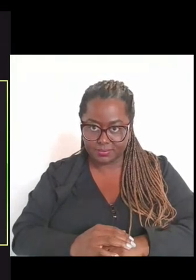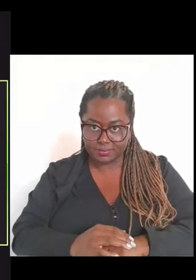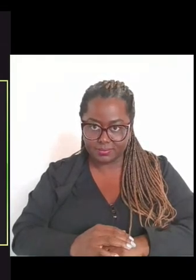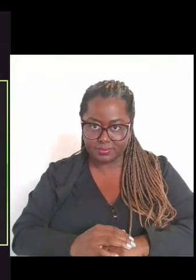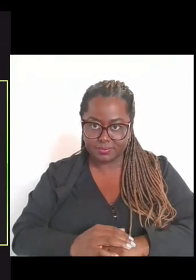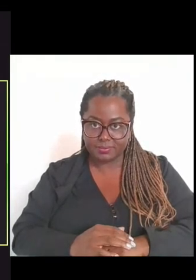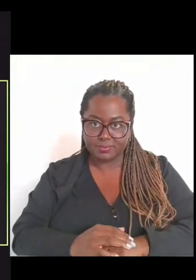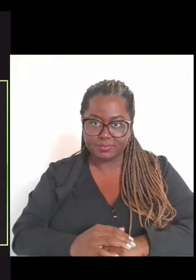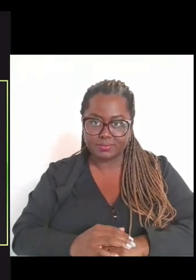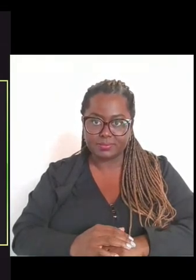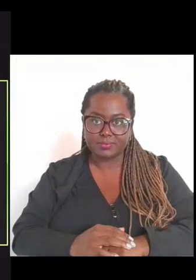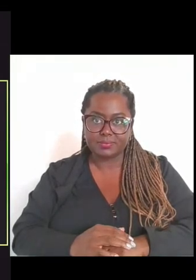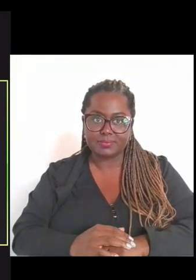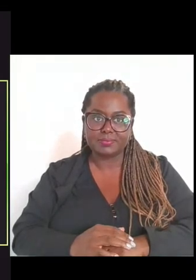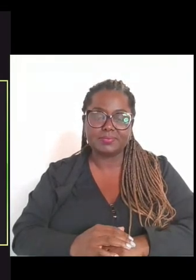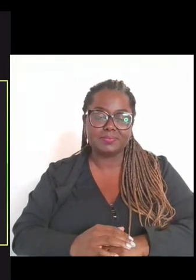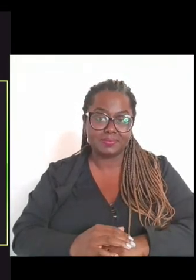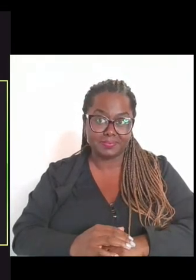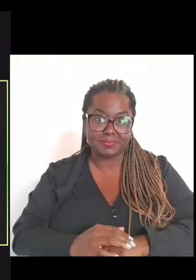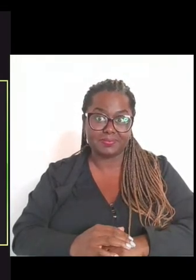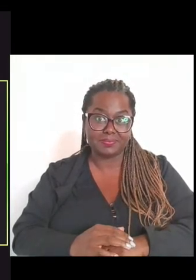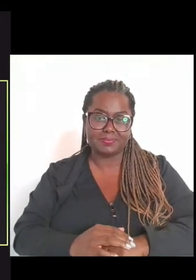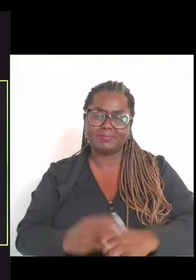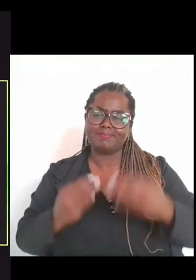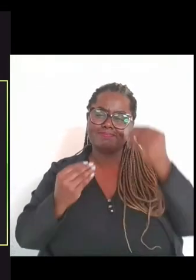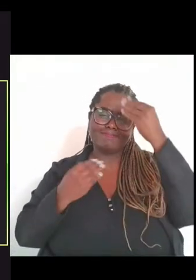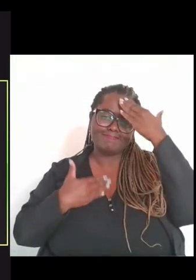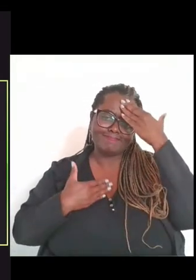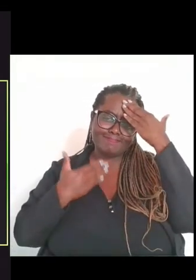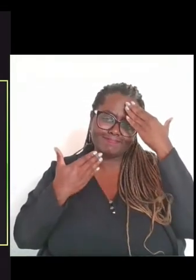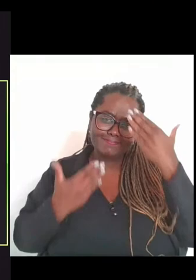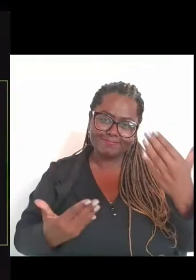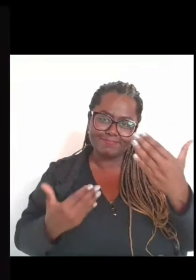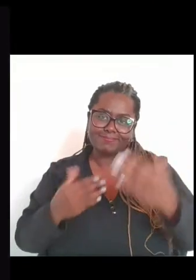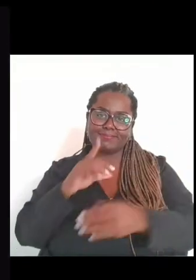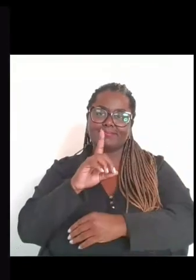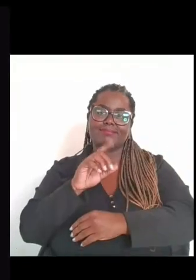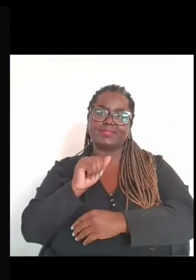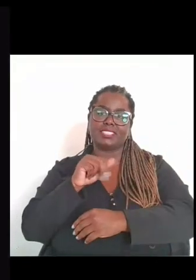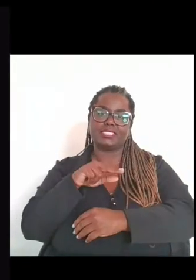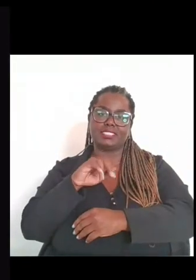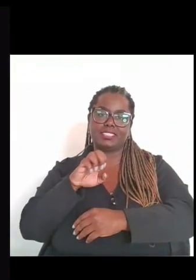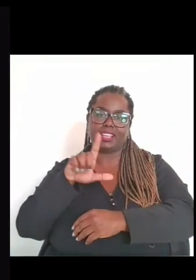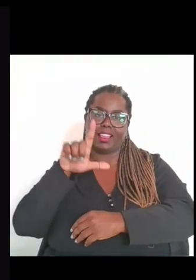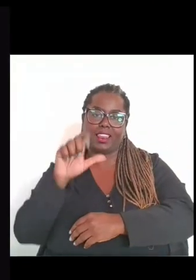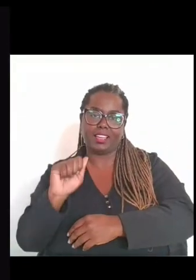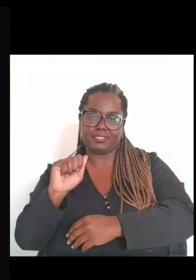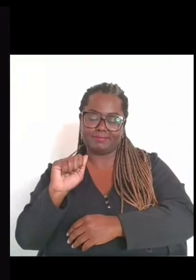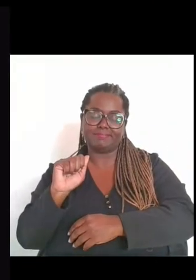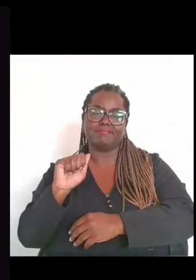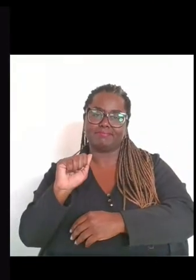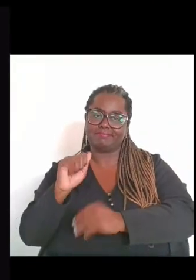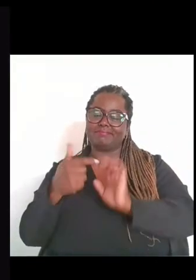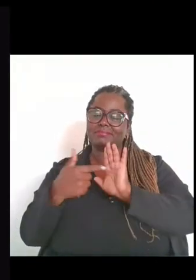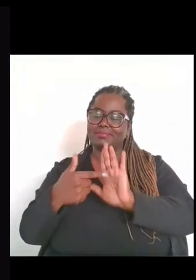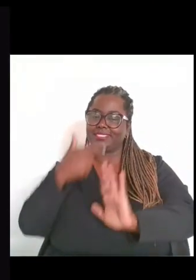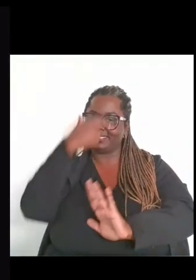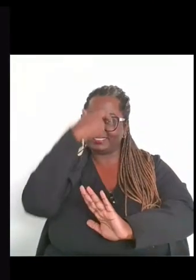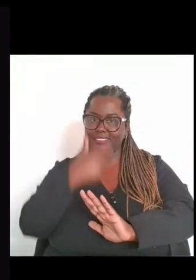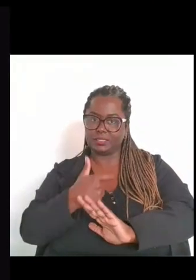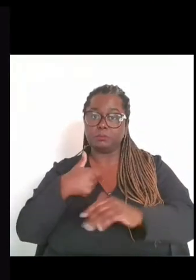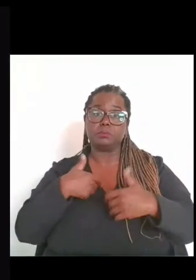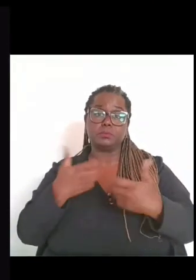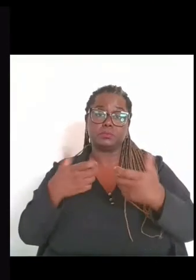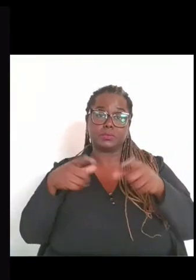um thank you very much Daniela for the introduction um I'd also like to thank Anna Sosa for the